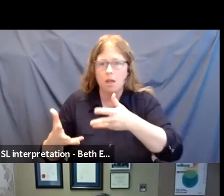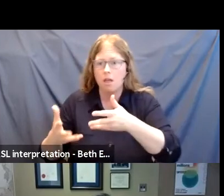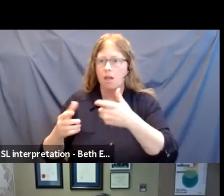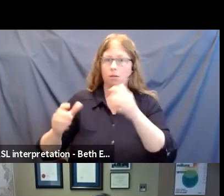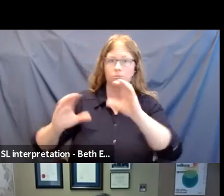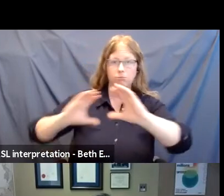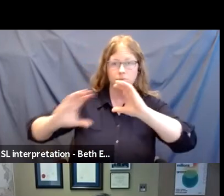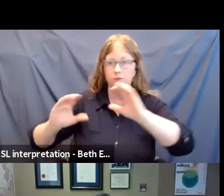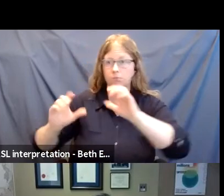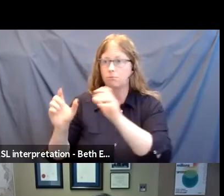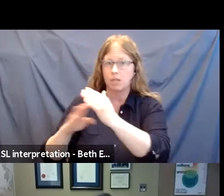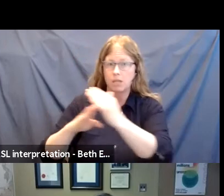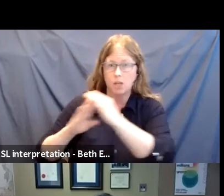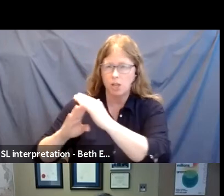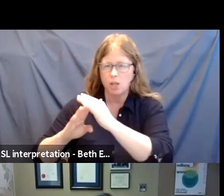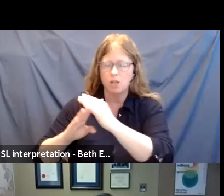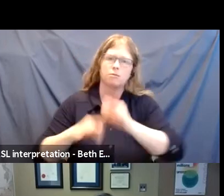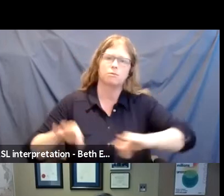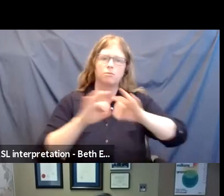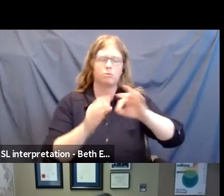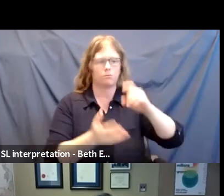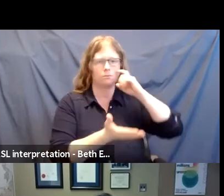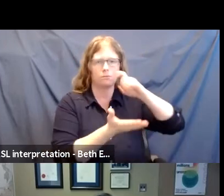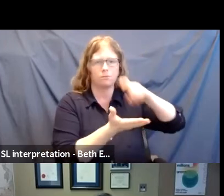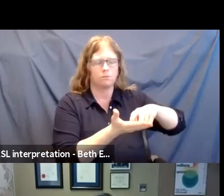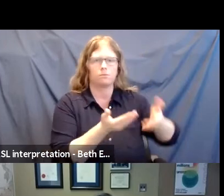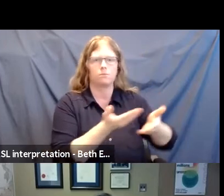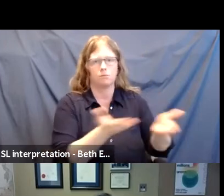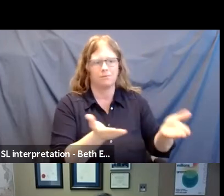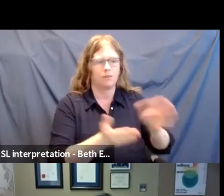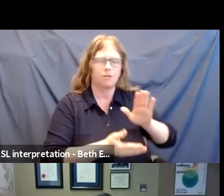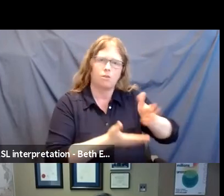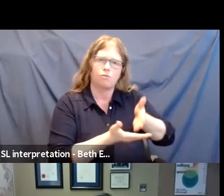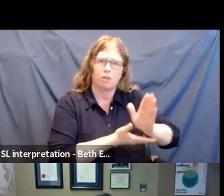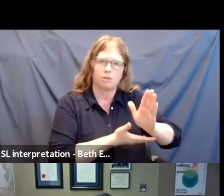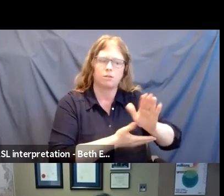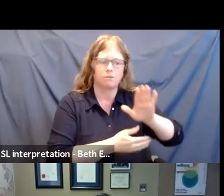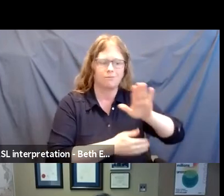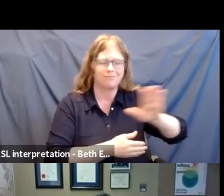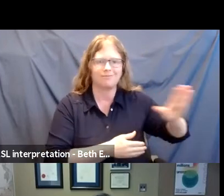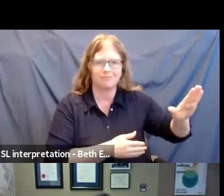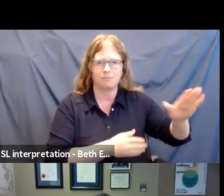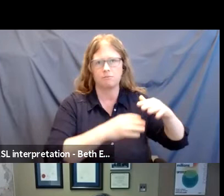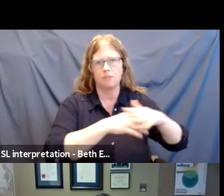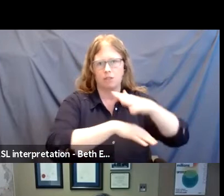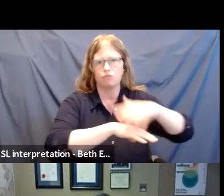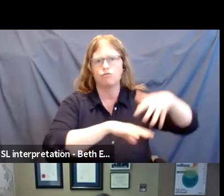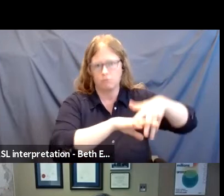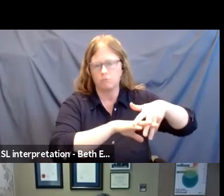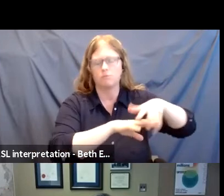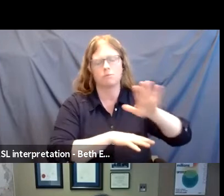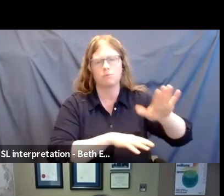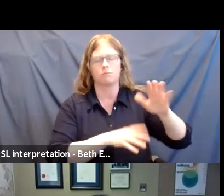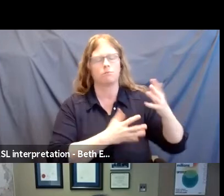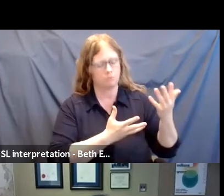also want to mention those who have been denied their rights systematically. And so, for our own nation's first